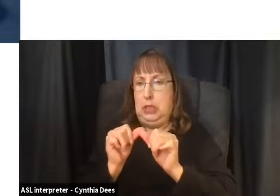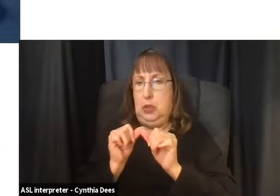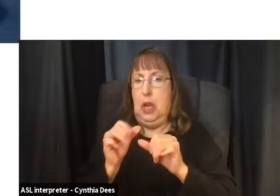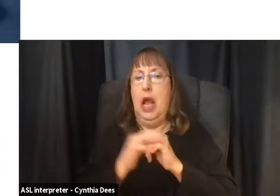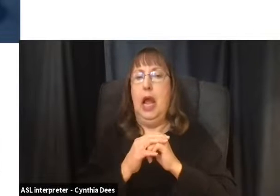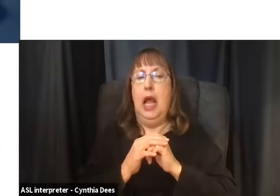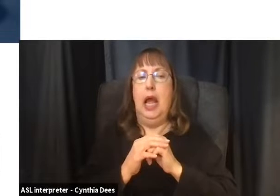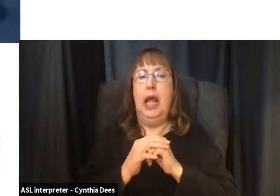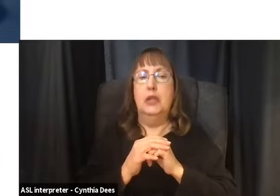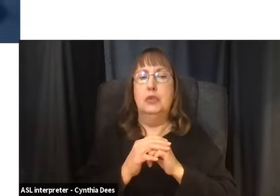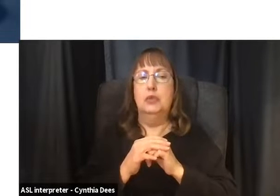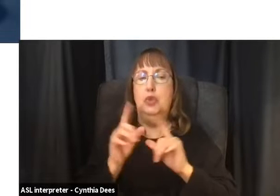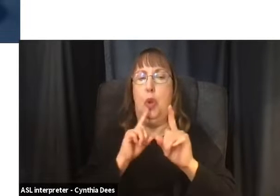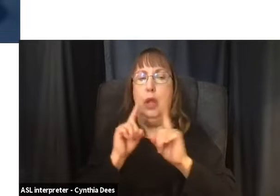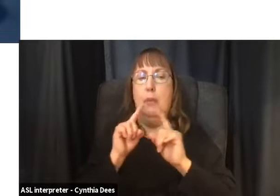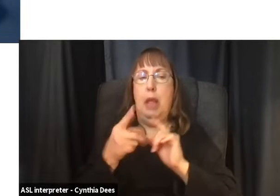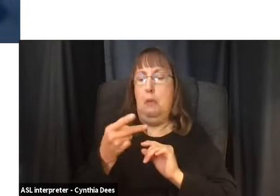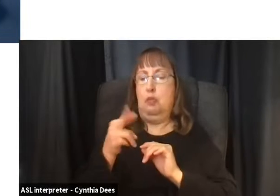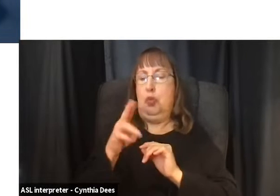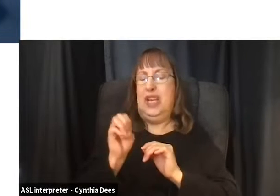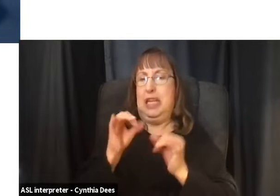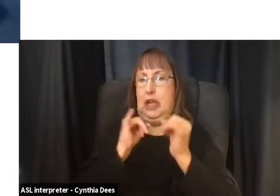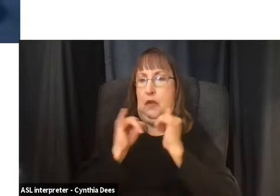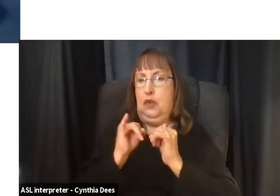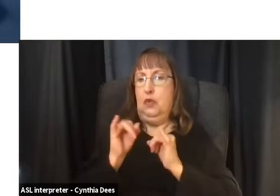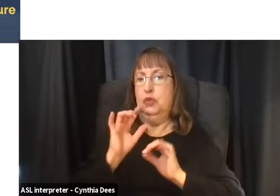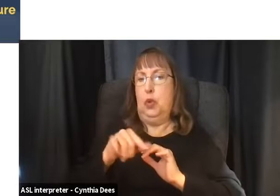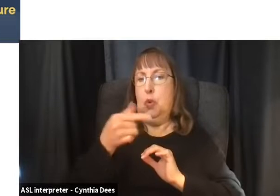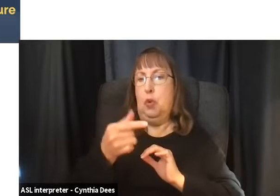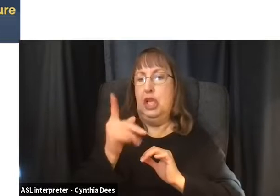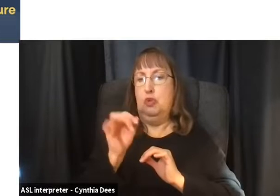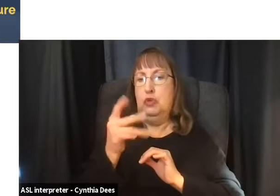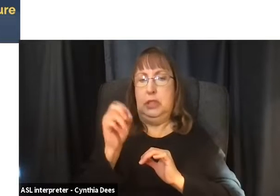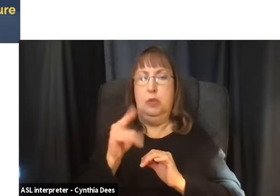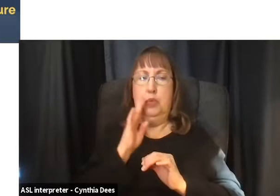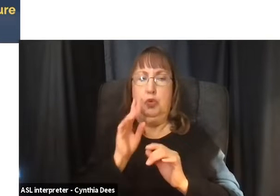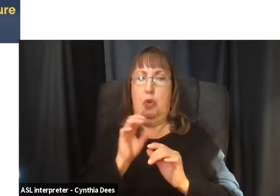that pre-interview reflection phase, and I'm going to pass it over to Kirsten for that.